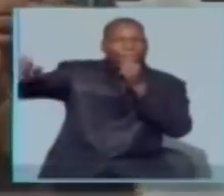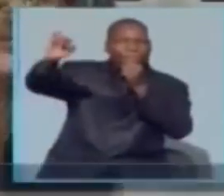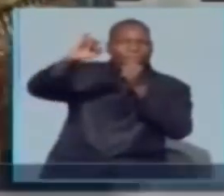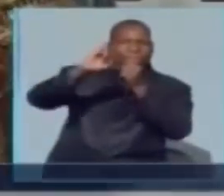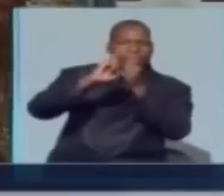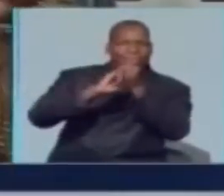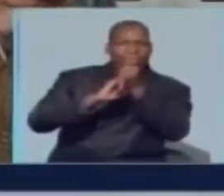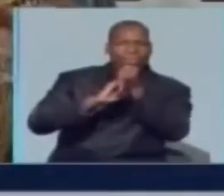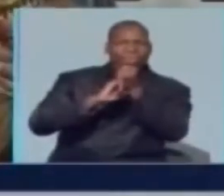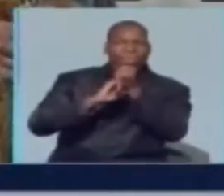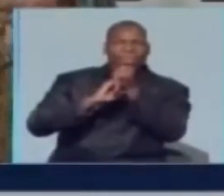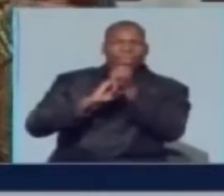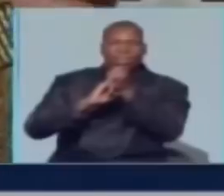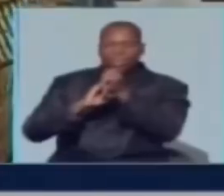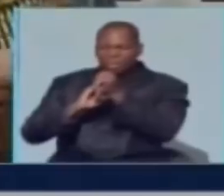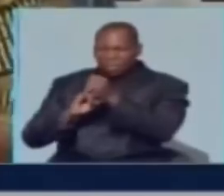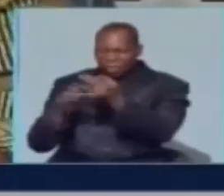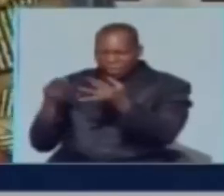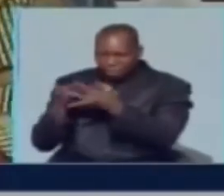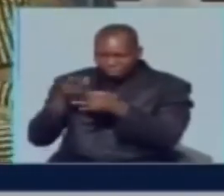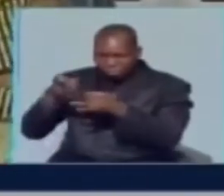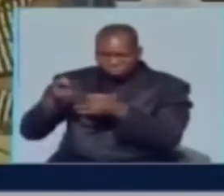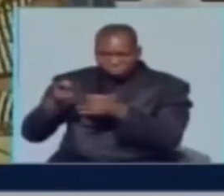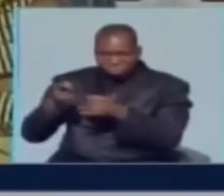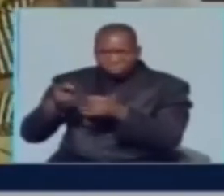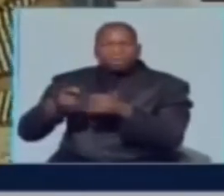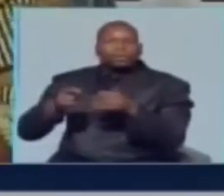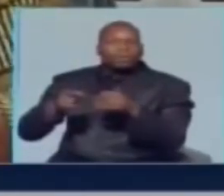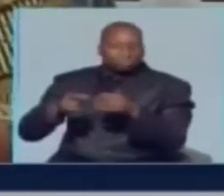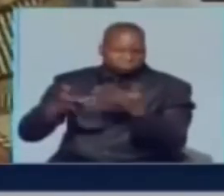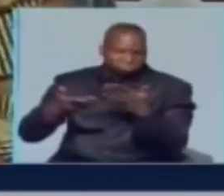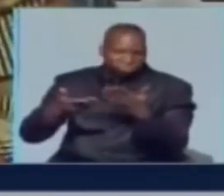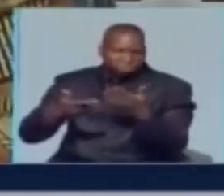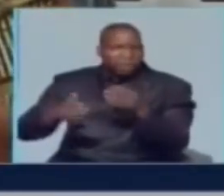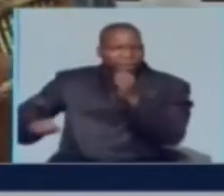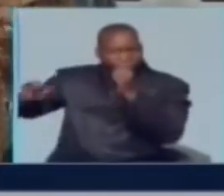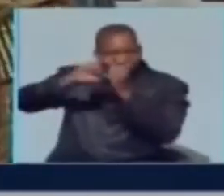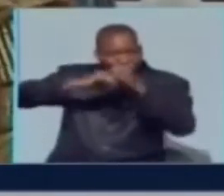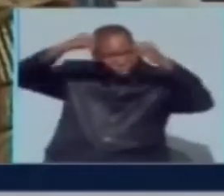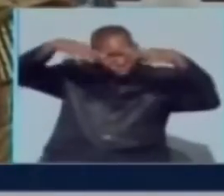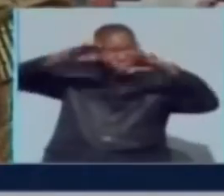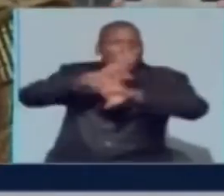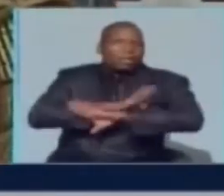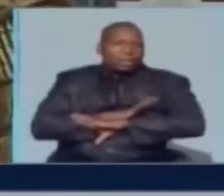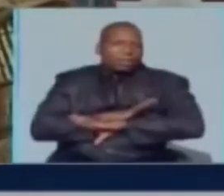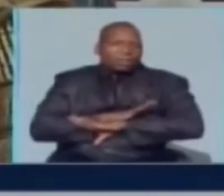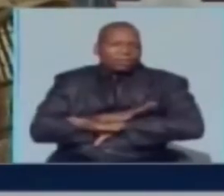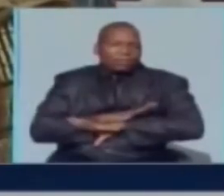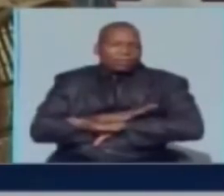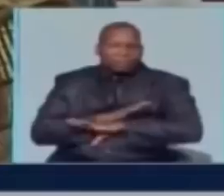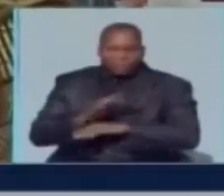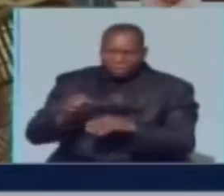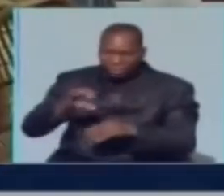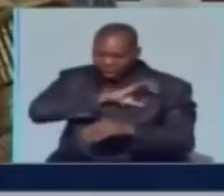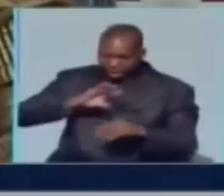through the interconnector in Mozambique to supply power to Zambia. And also through the Mozambican utility